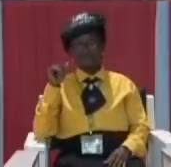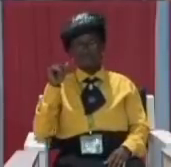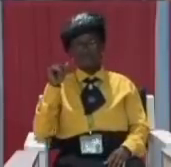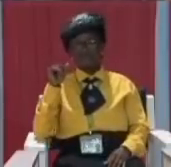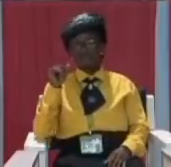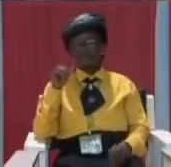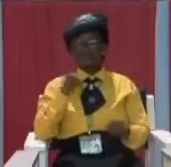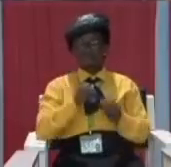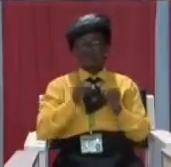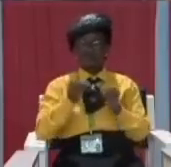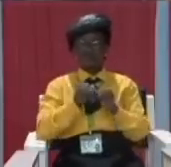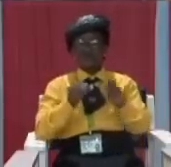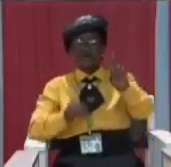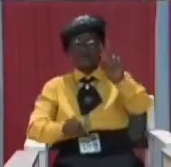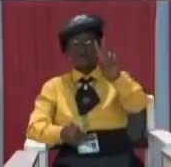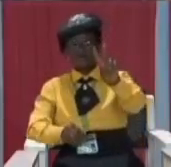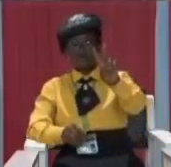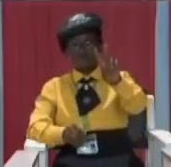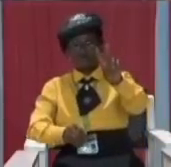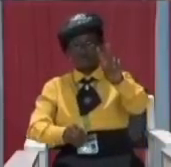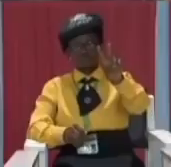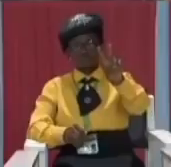Number two,